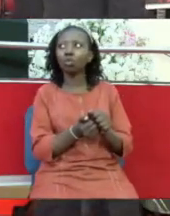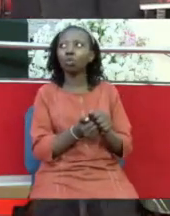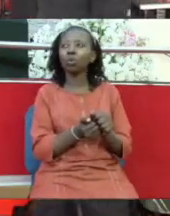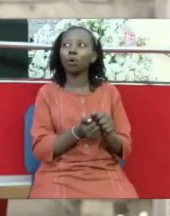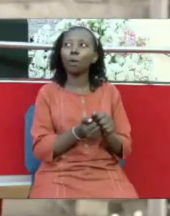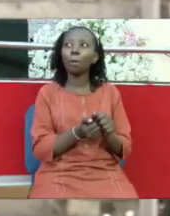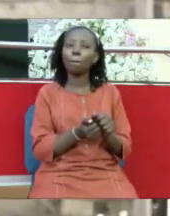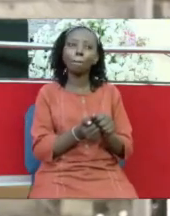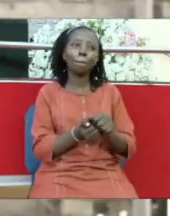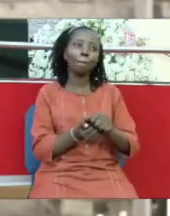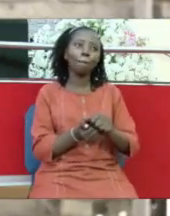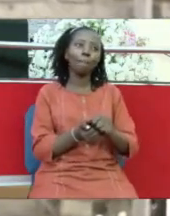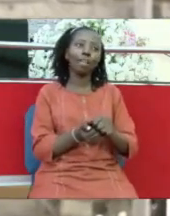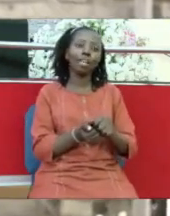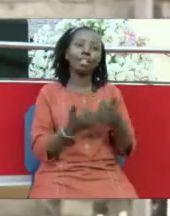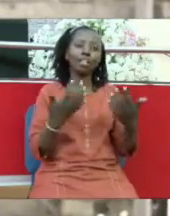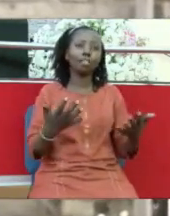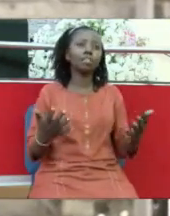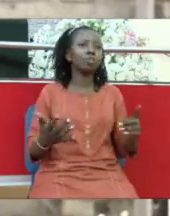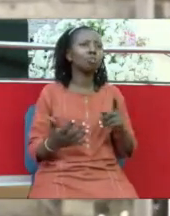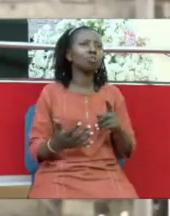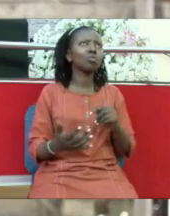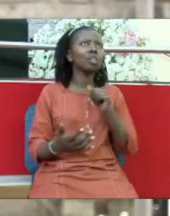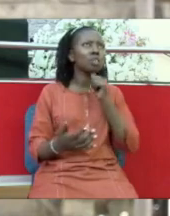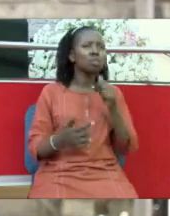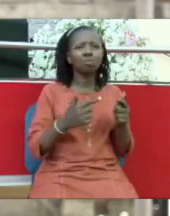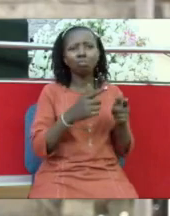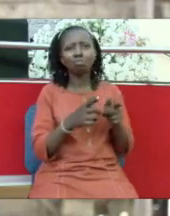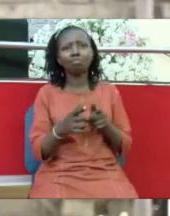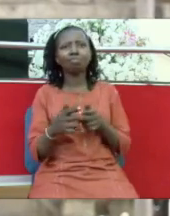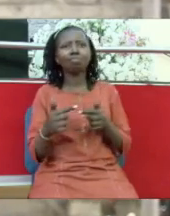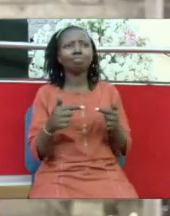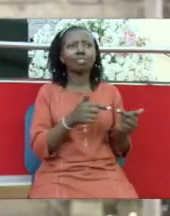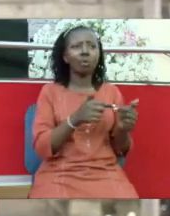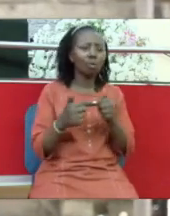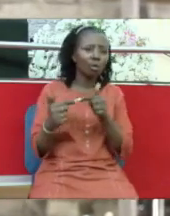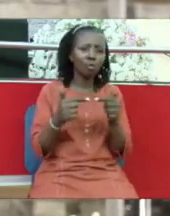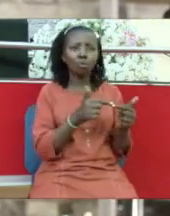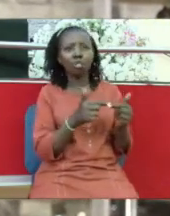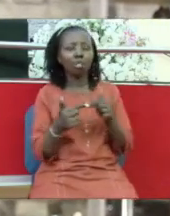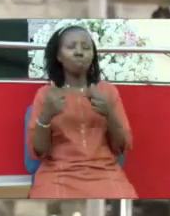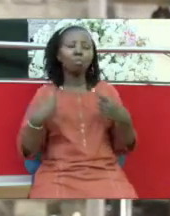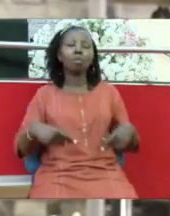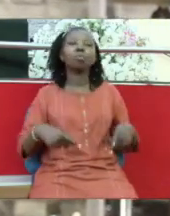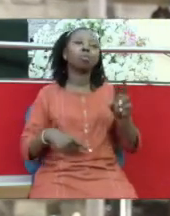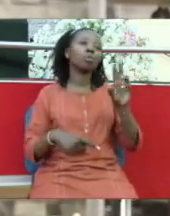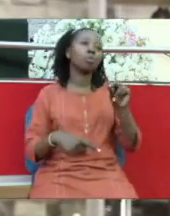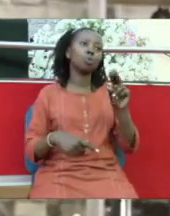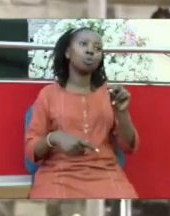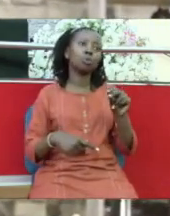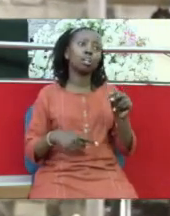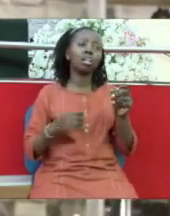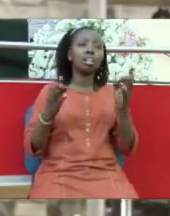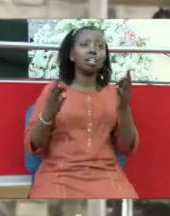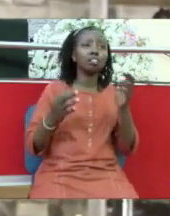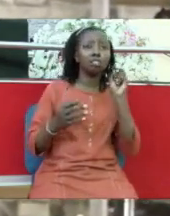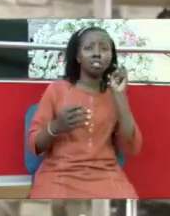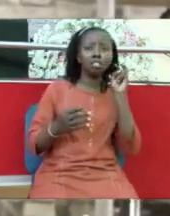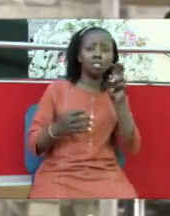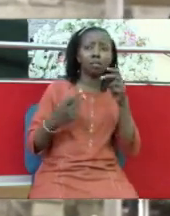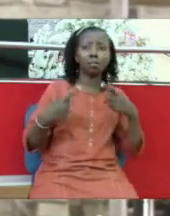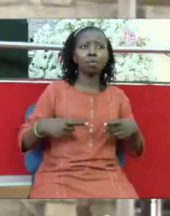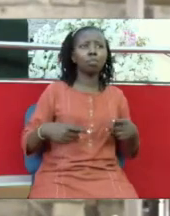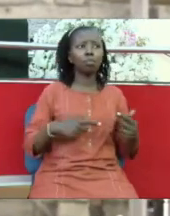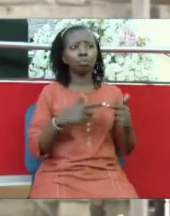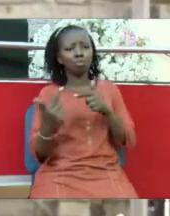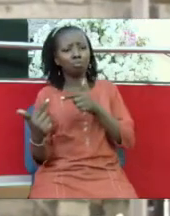zote. So stop fighting people. Na hivyo basi wacha kupigana na watu. Because if you, even when you see people fighting you, kwa sababu kiona